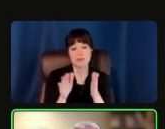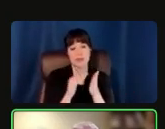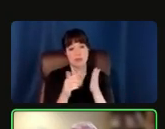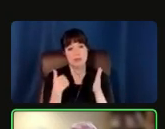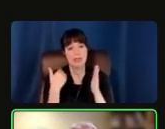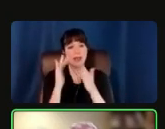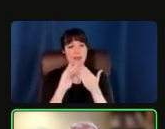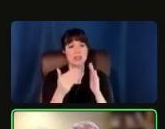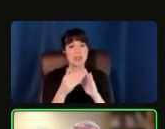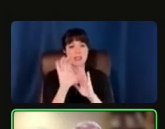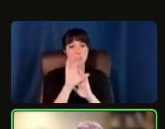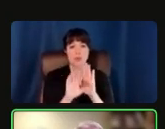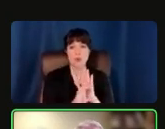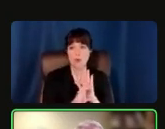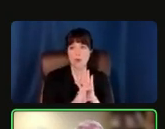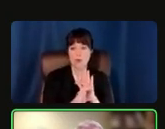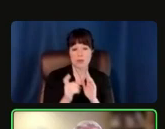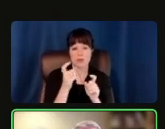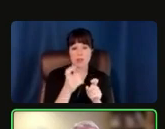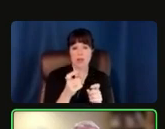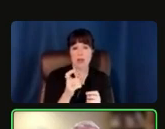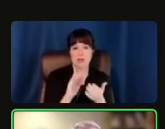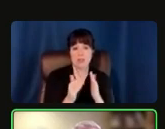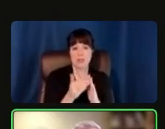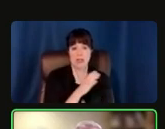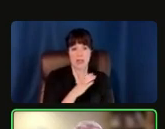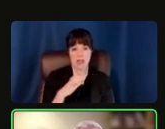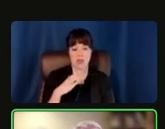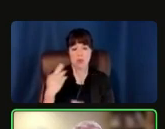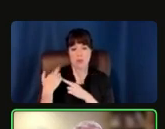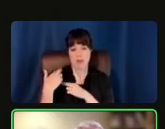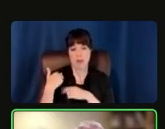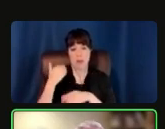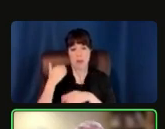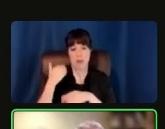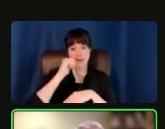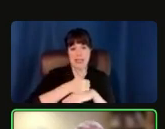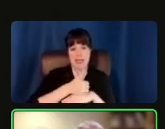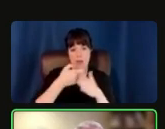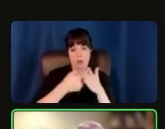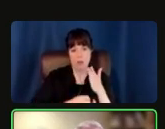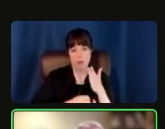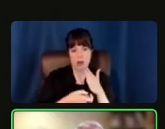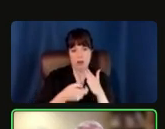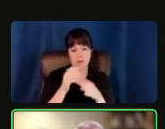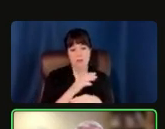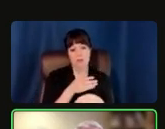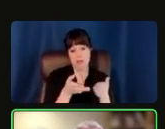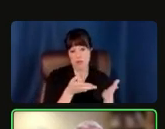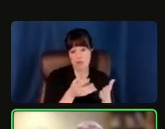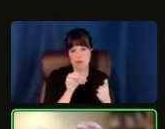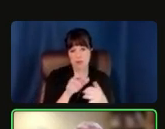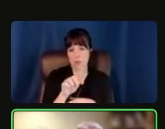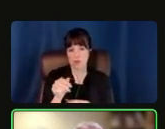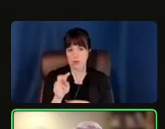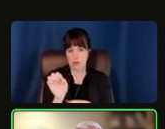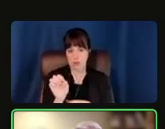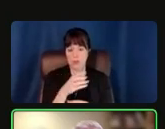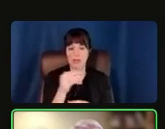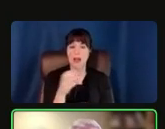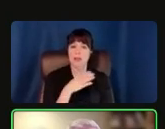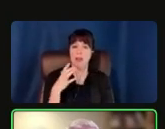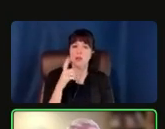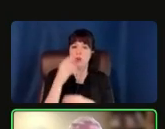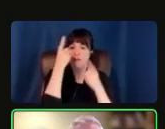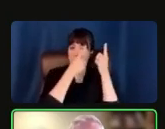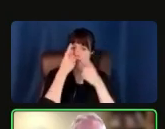The city's code charges city council with responsibility of setting rates by service or by zone, and the council shall consider